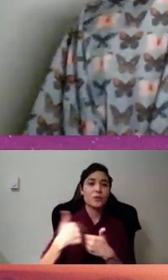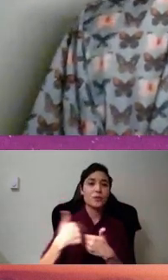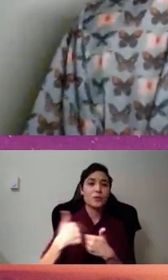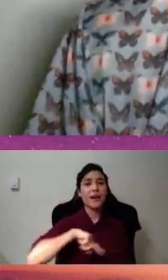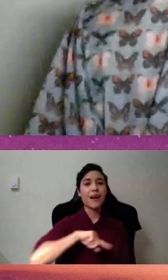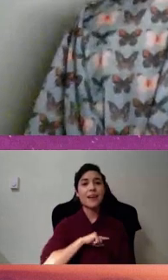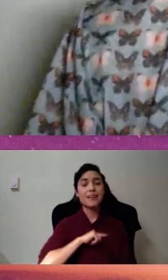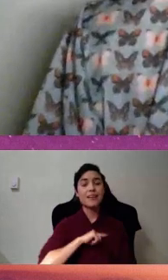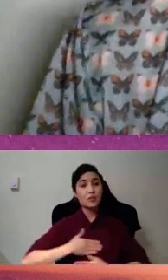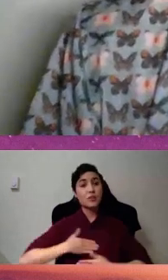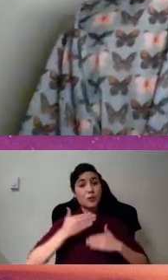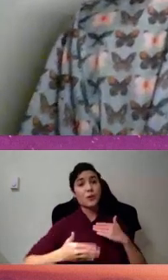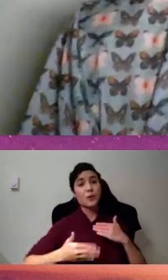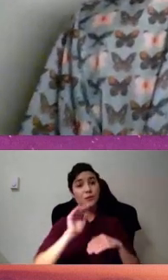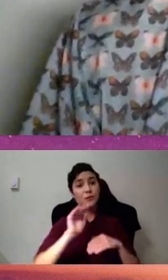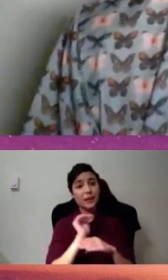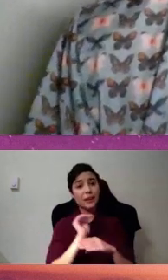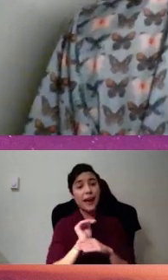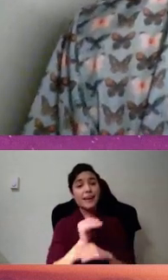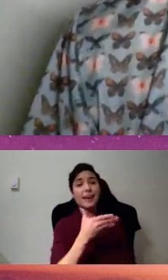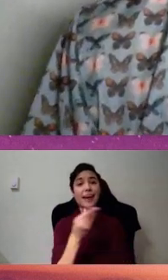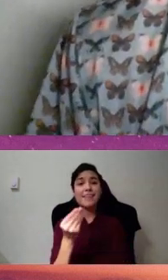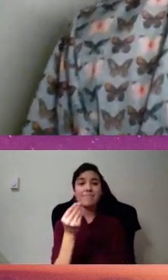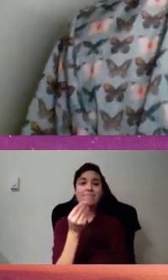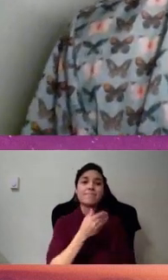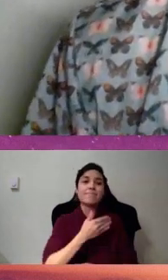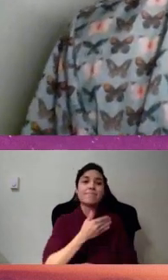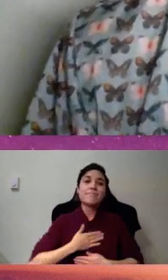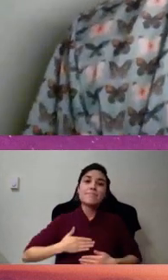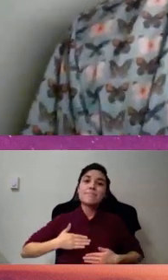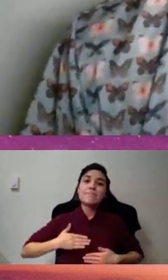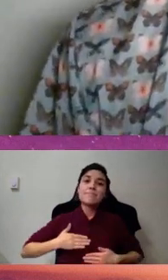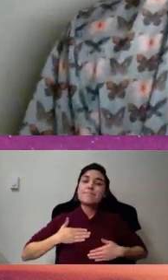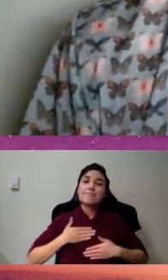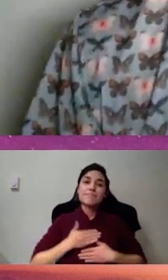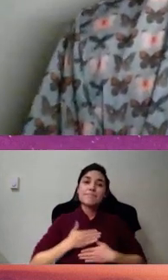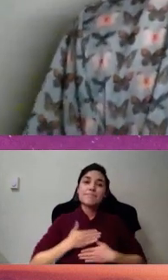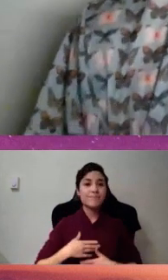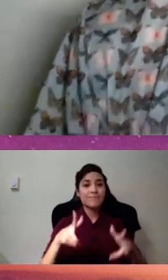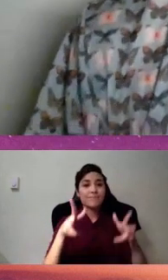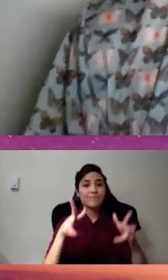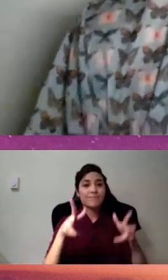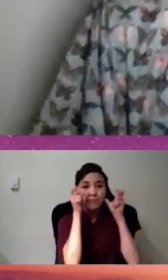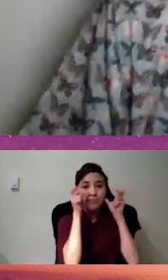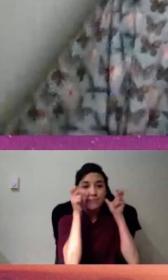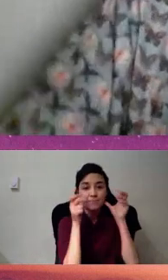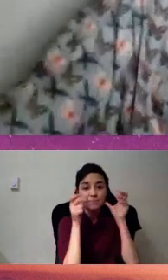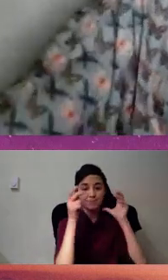nights, and please take all the words that you've heard to heart and use them in the future.